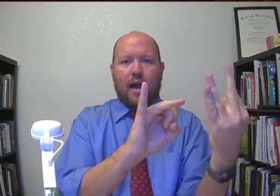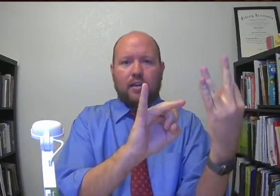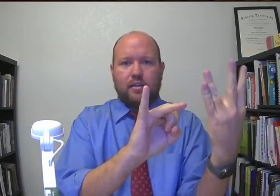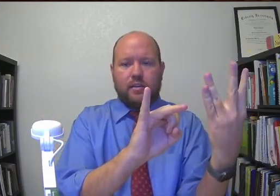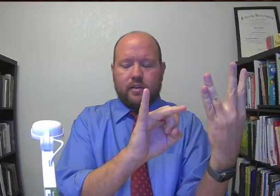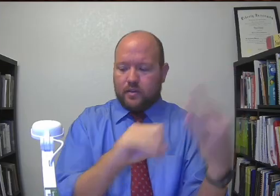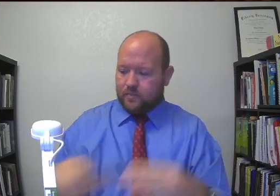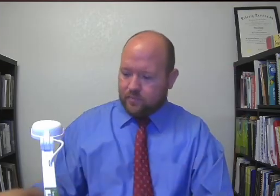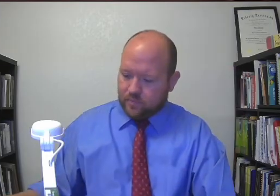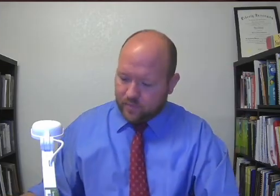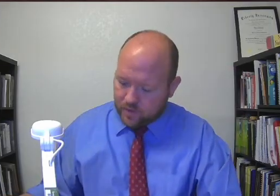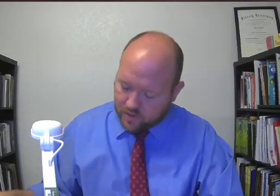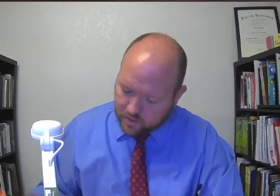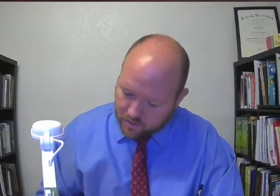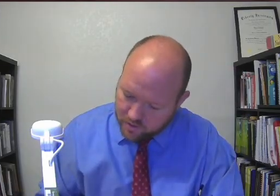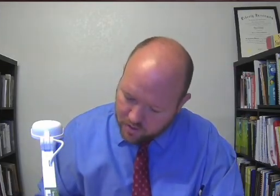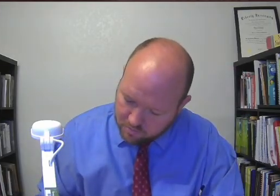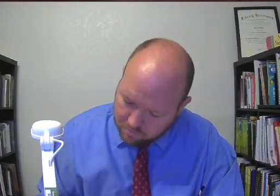P-u-b-u-i-c-a-tion.